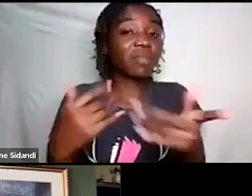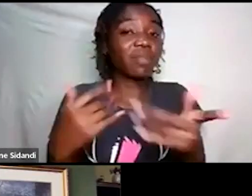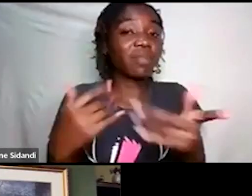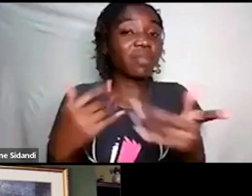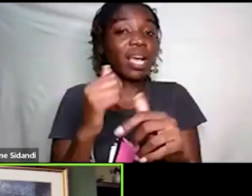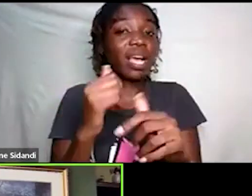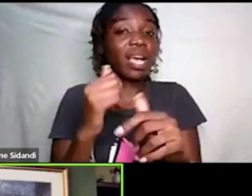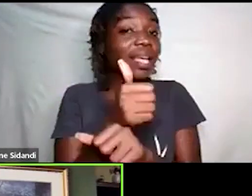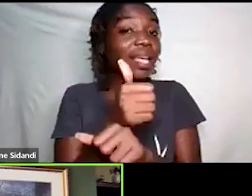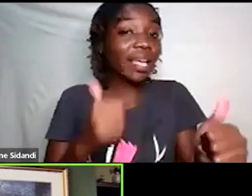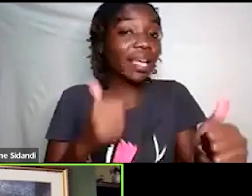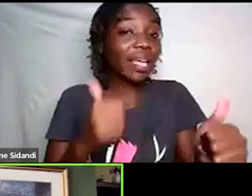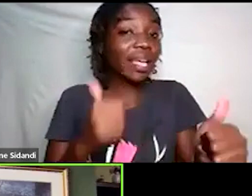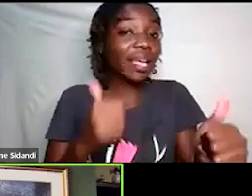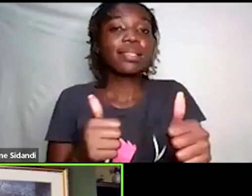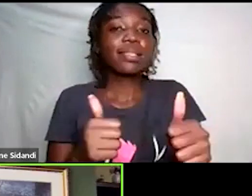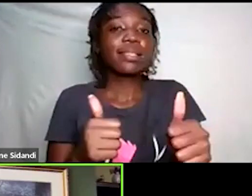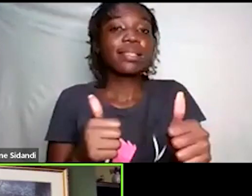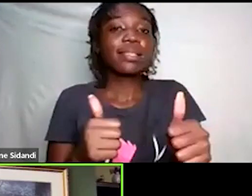Wow.